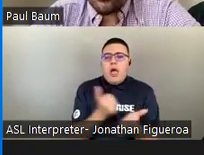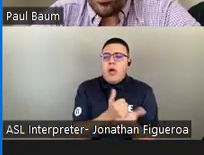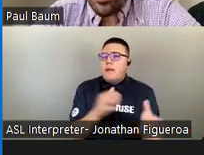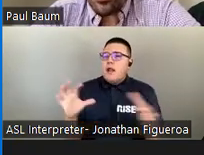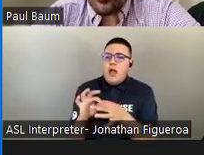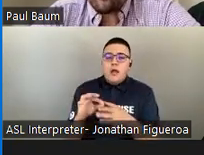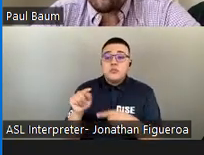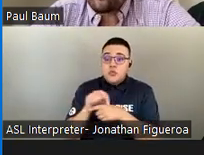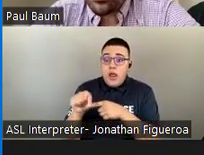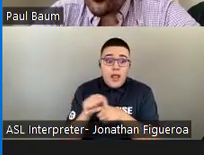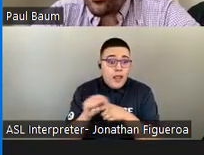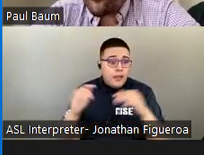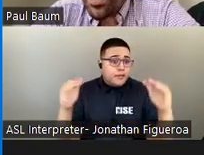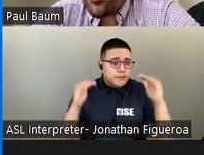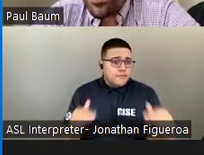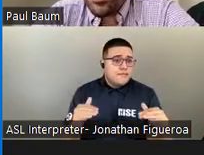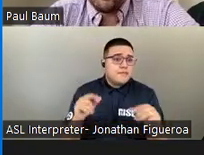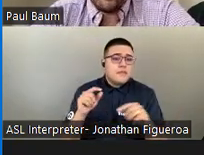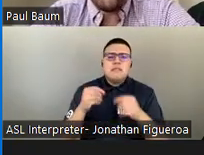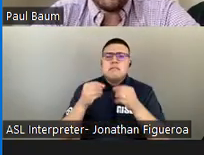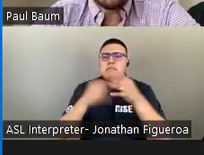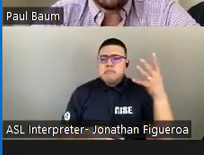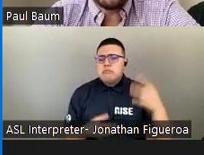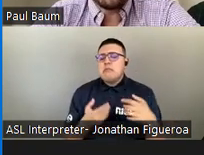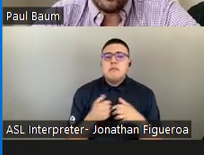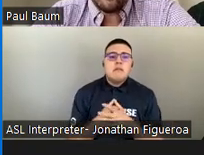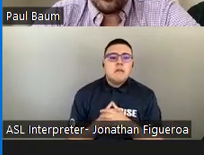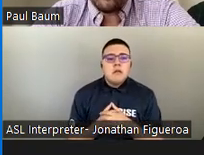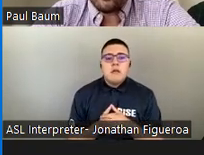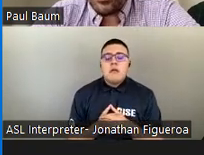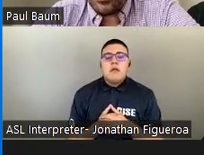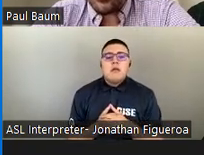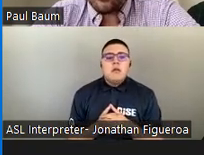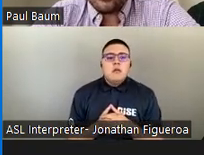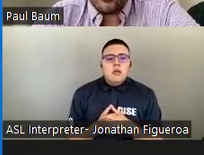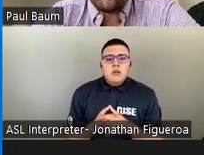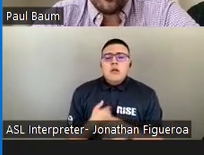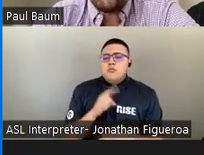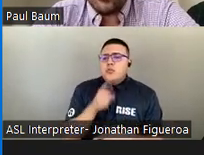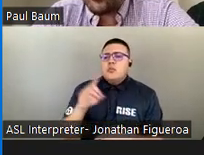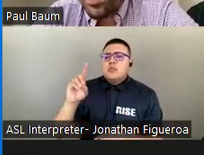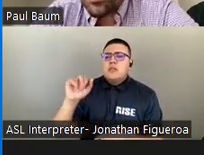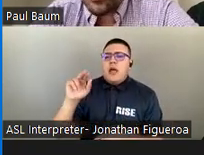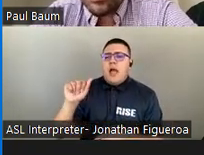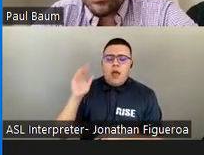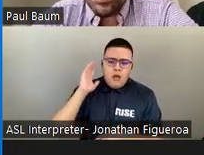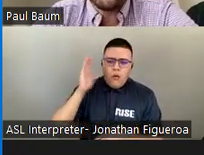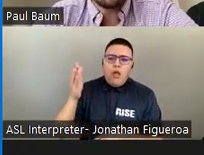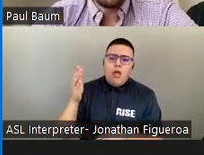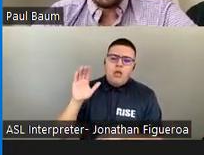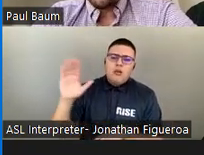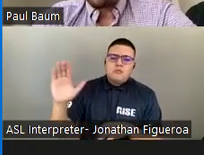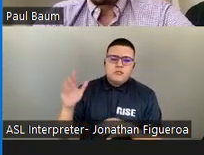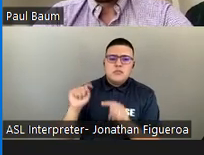Trainings, I'm not going to go through the plethora of them because I'm sure that Diana and her team will probably go through them all